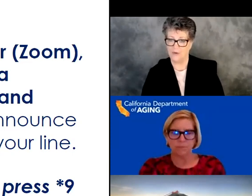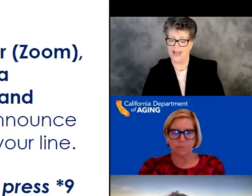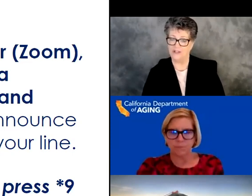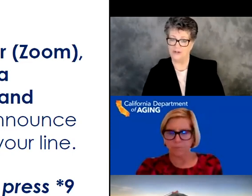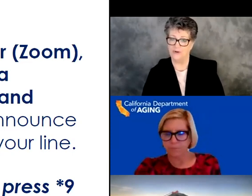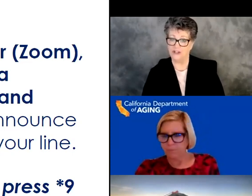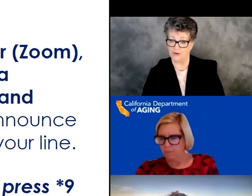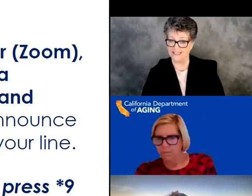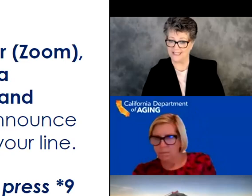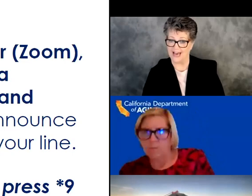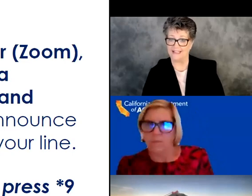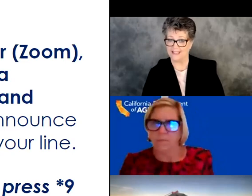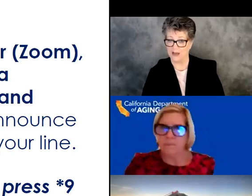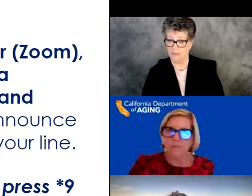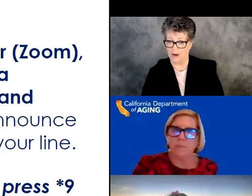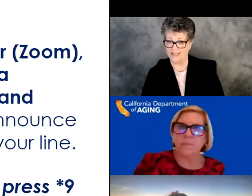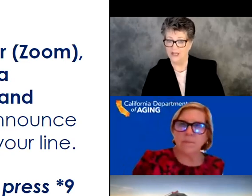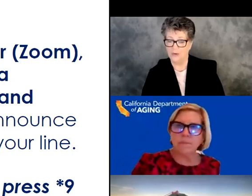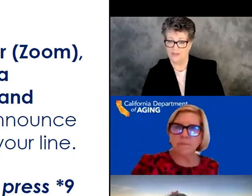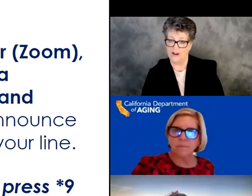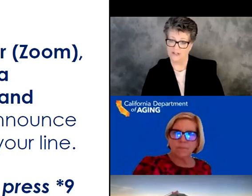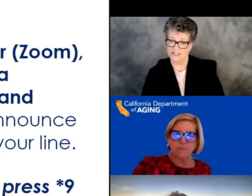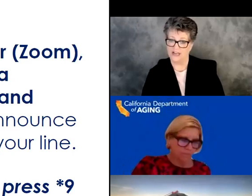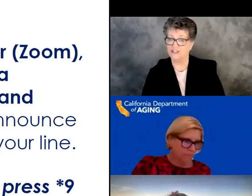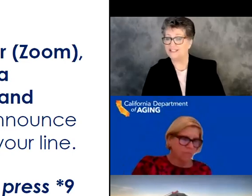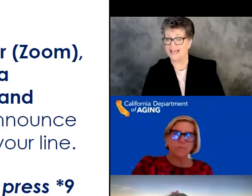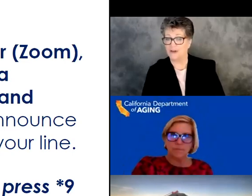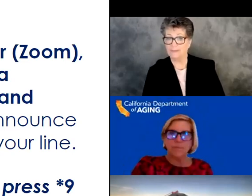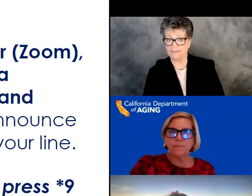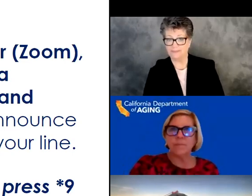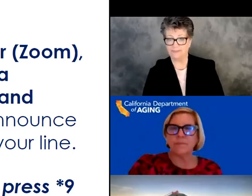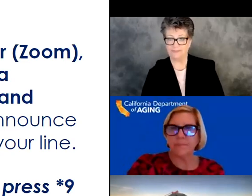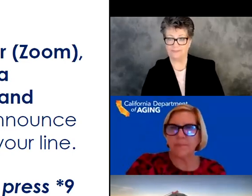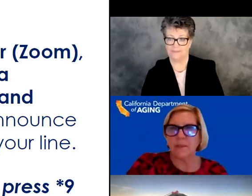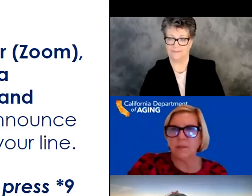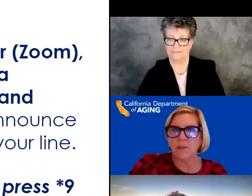find a way to address that at some point within our discussions. Thank you.